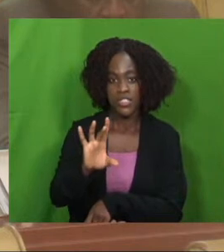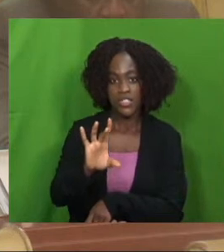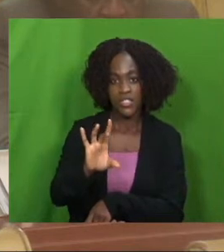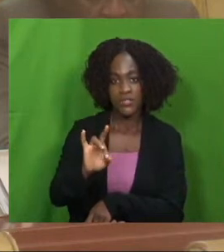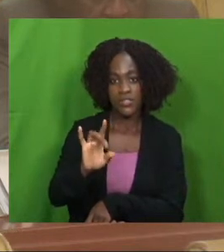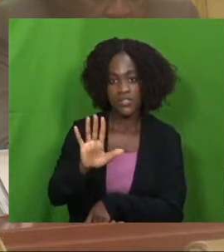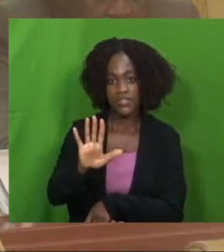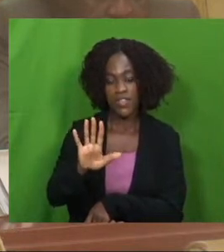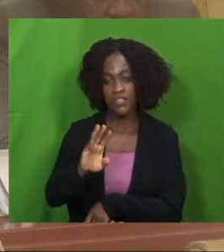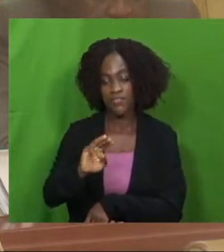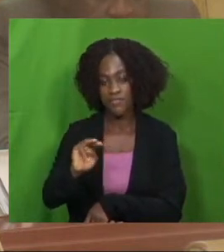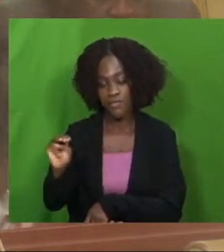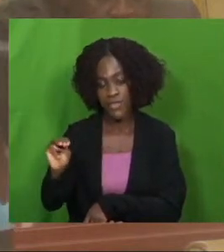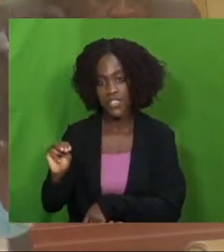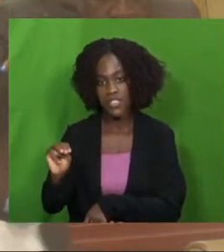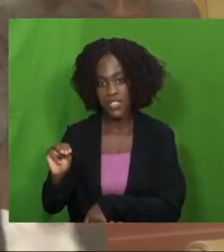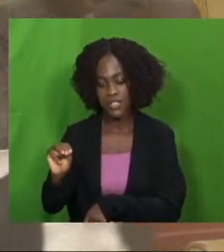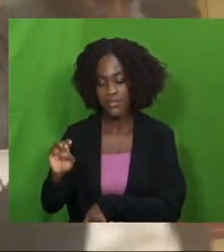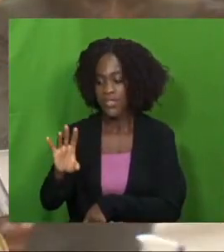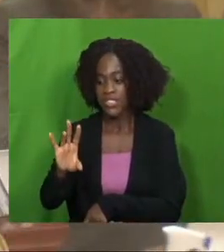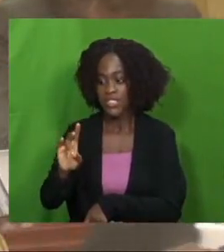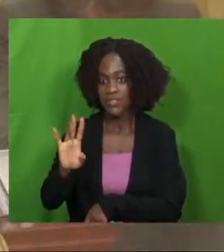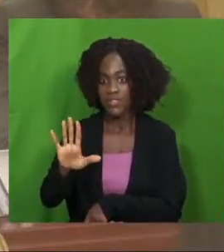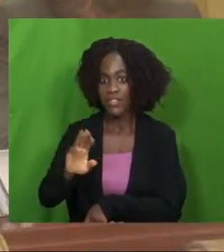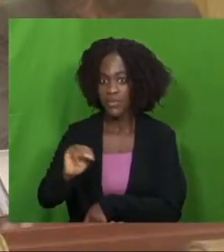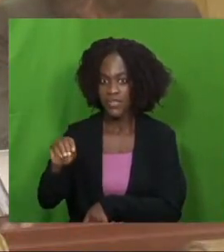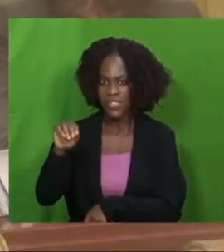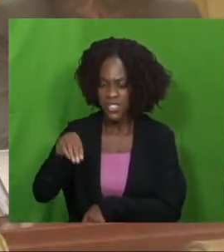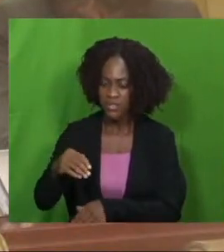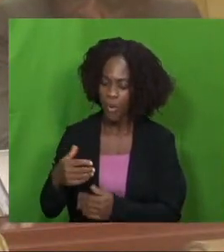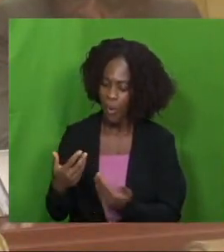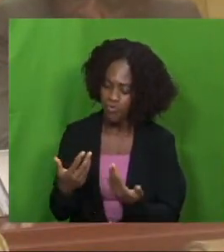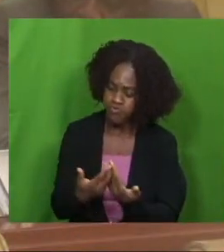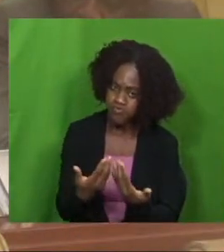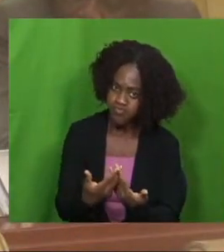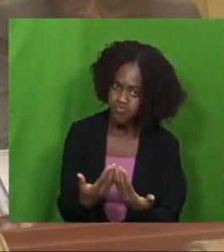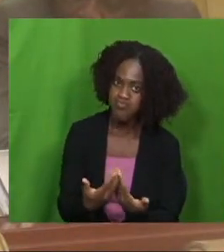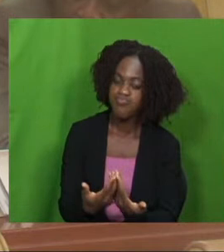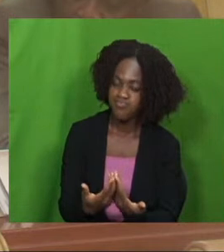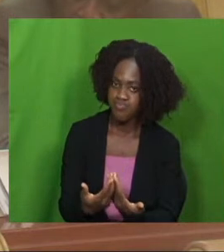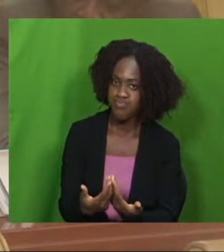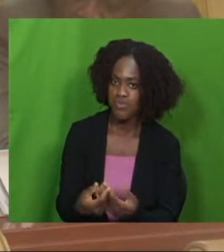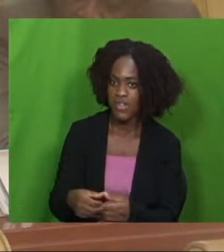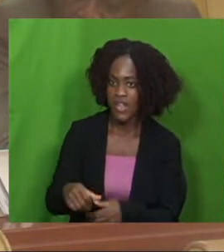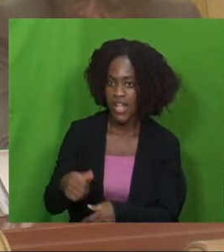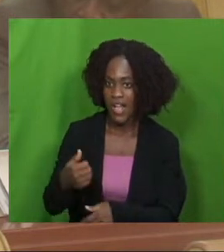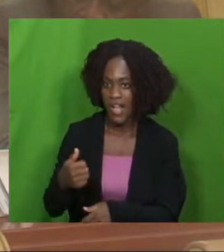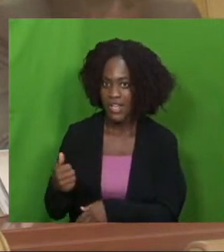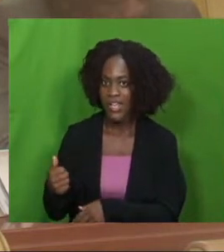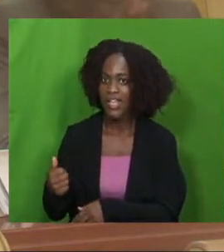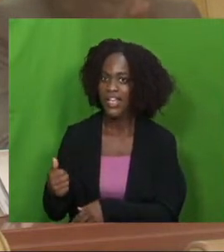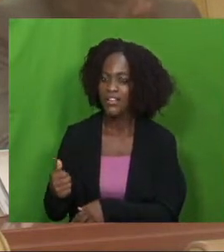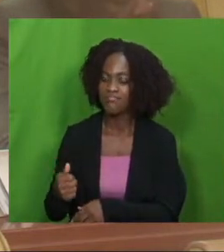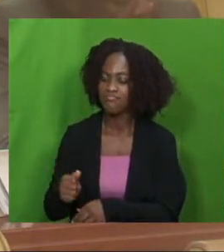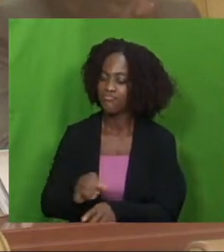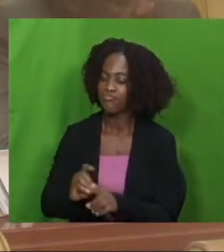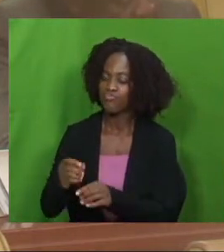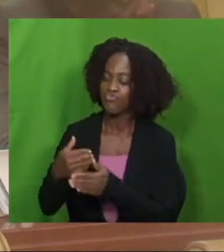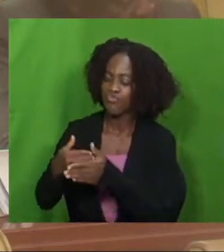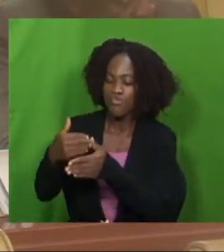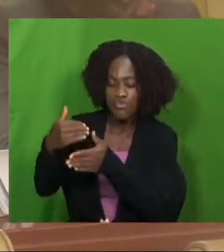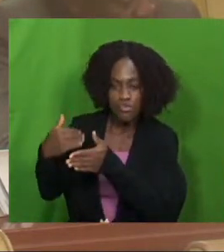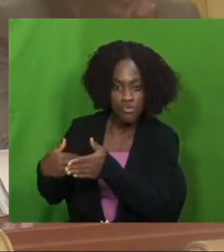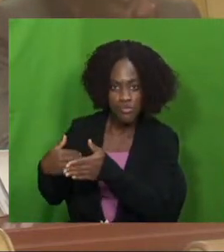million. To assume consistency regarding the rest, as already captured in